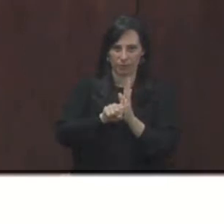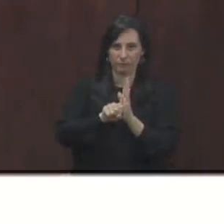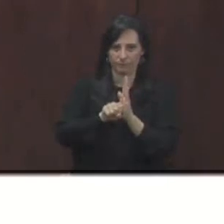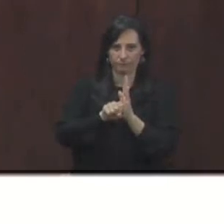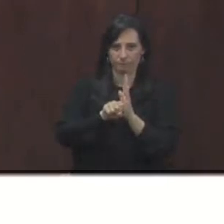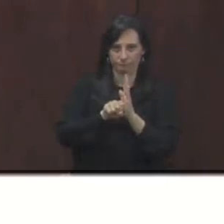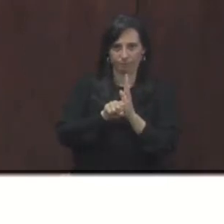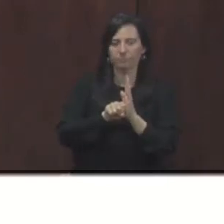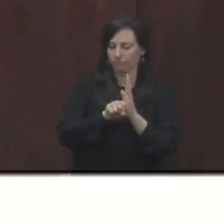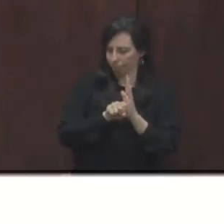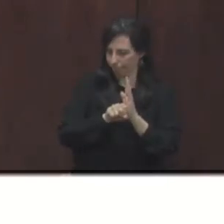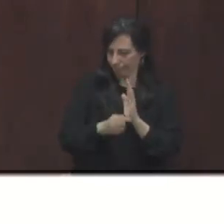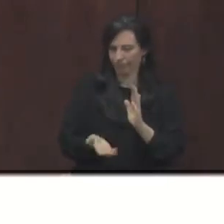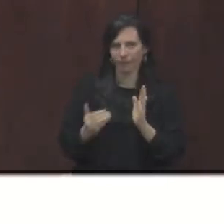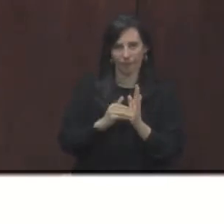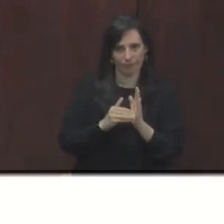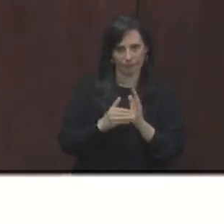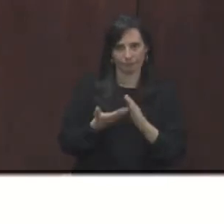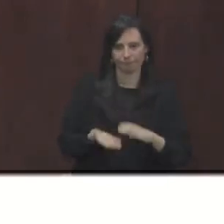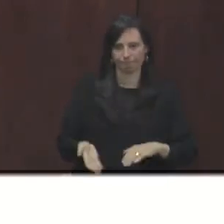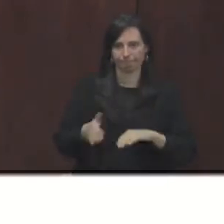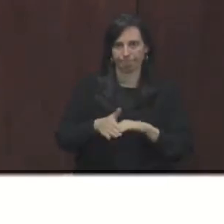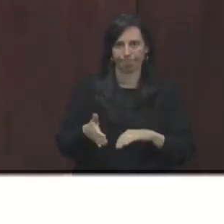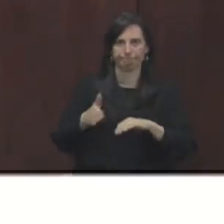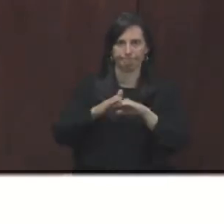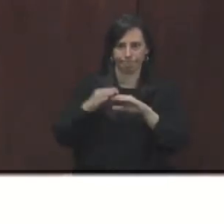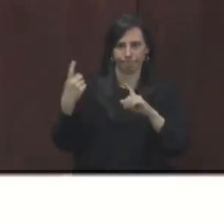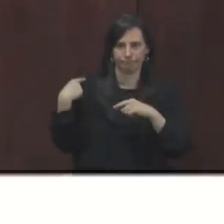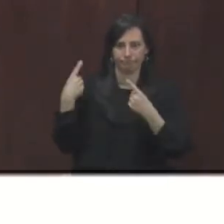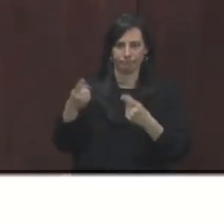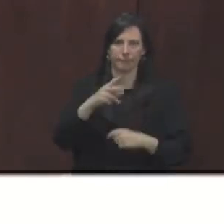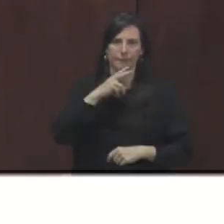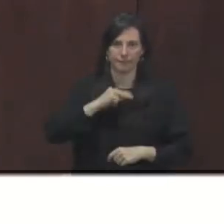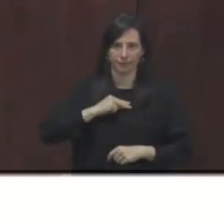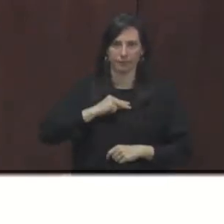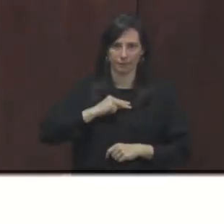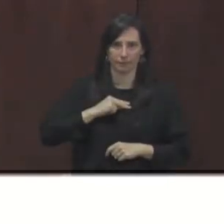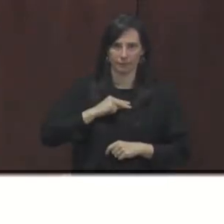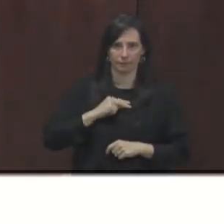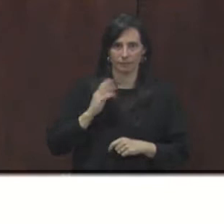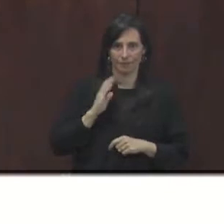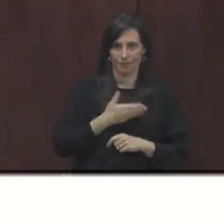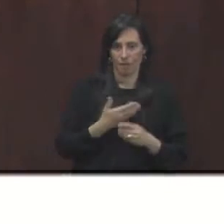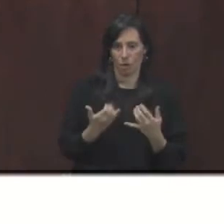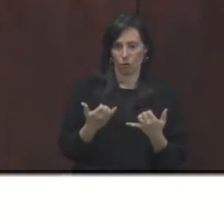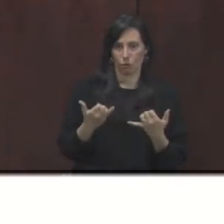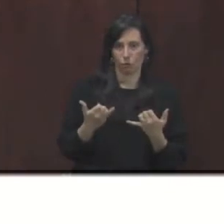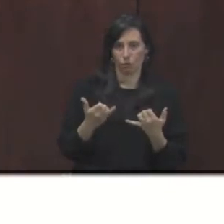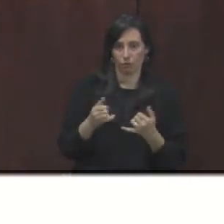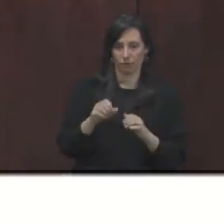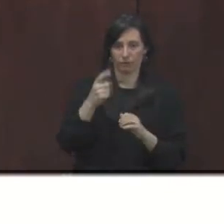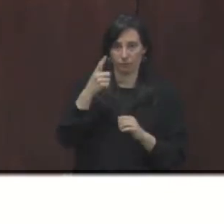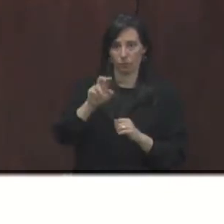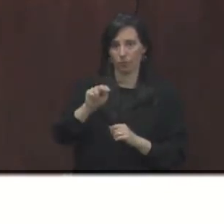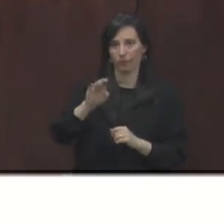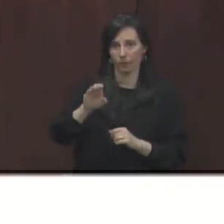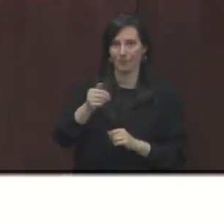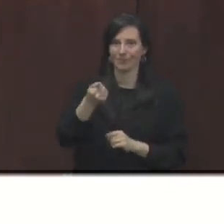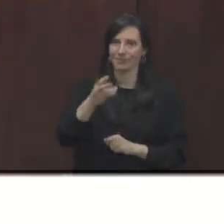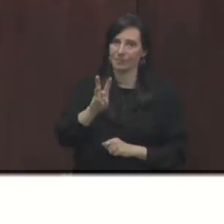state has continued to increase since Thanksgiving, with our current state rate at 16.5%.